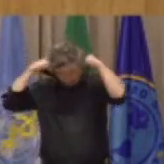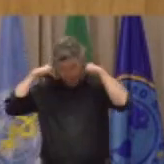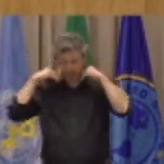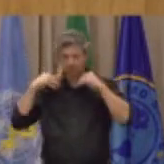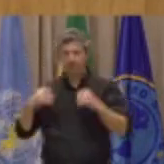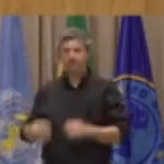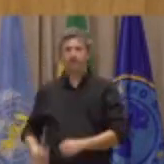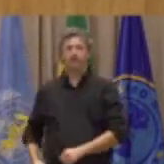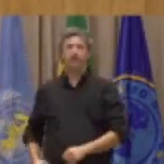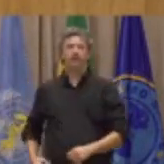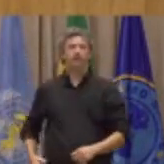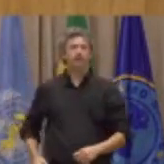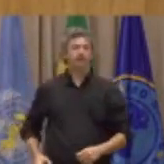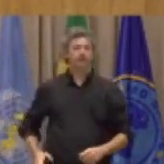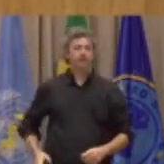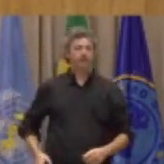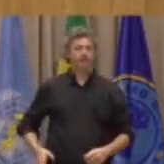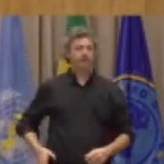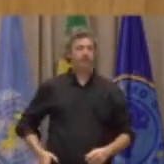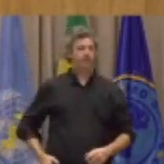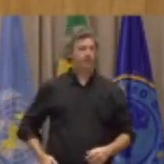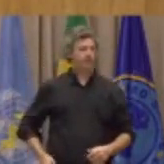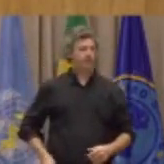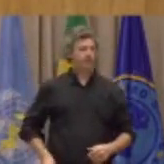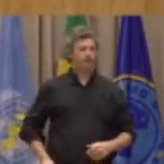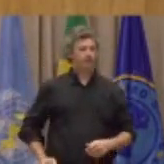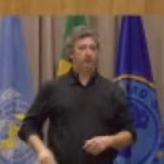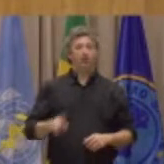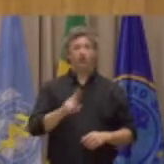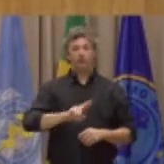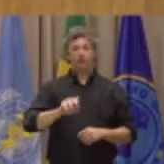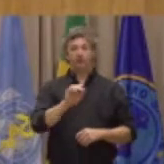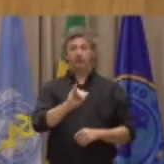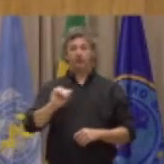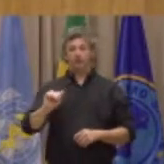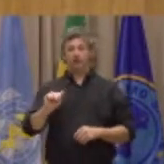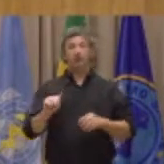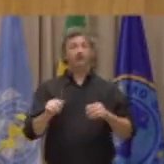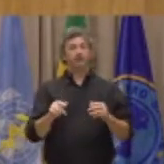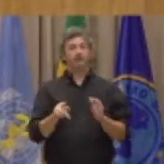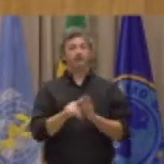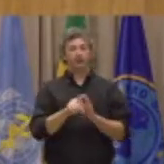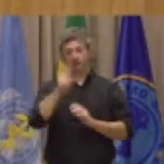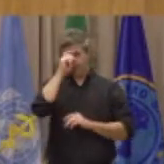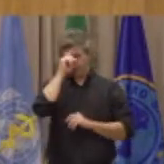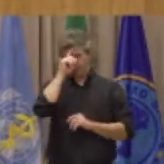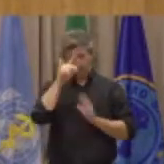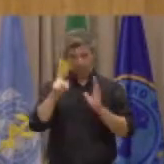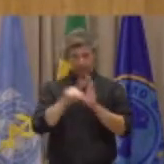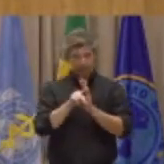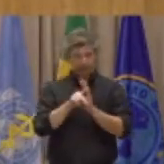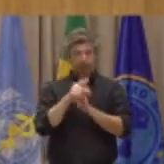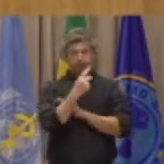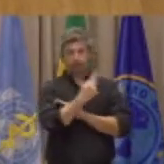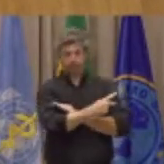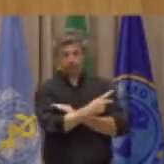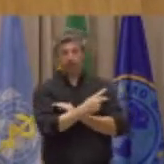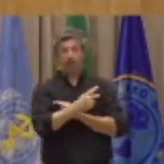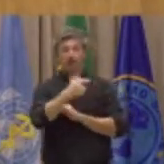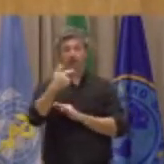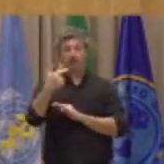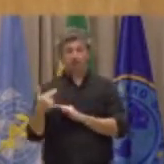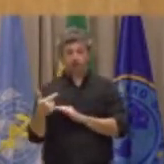data generation for the concepts of COVID through artificial intelligence experience reporting.